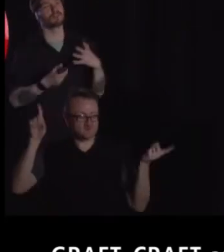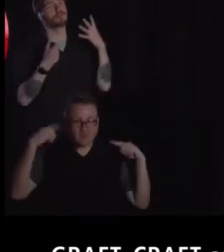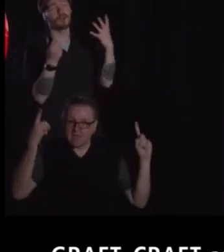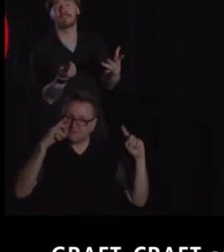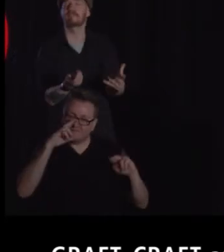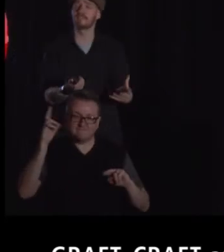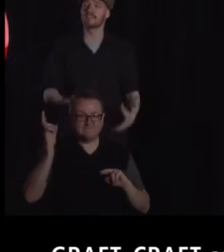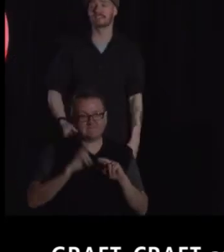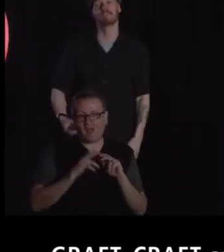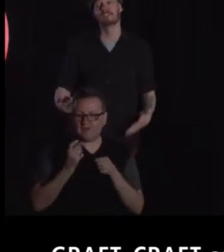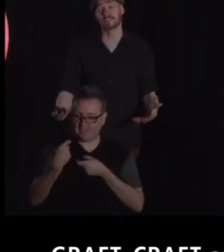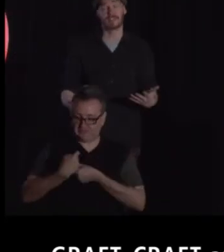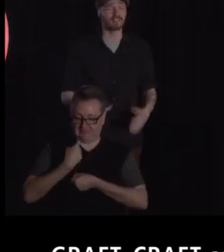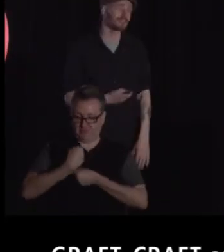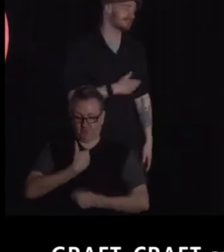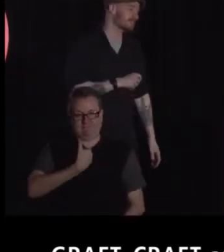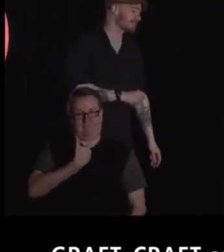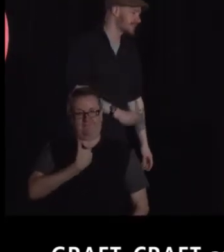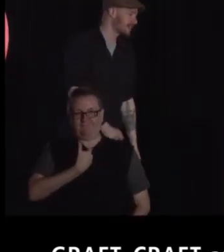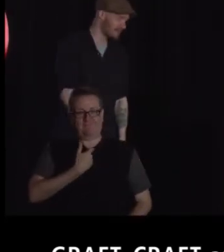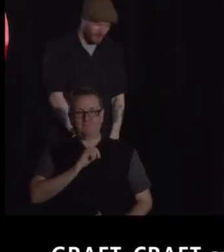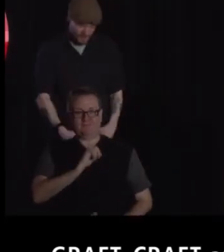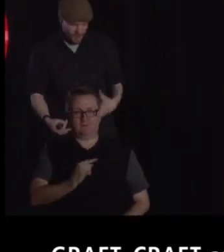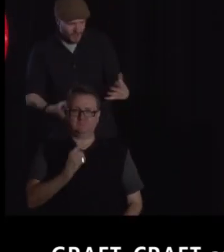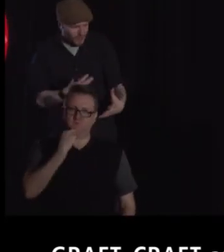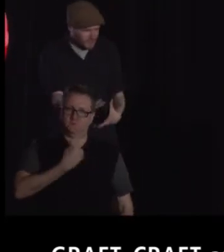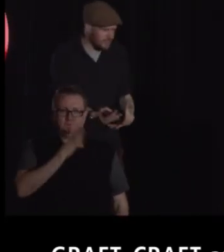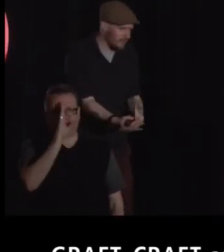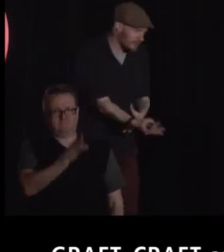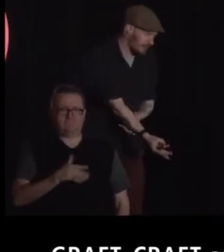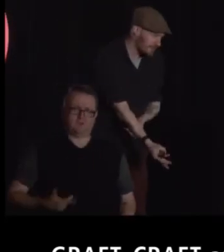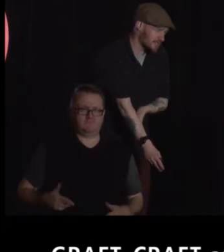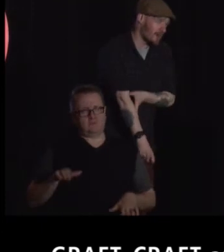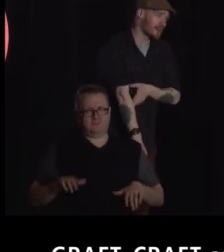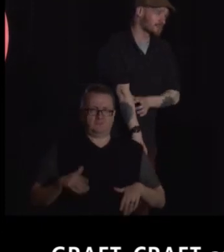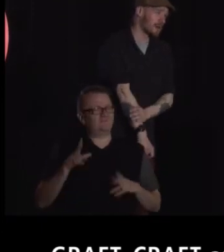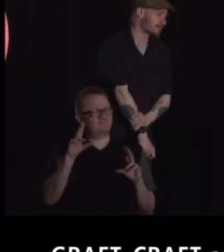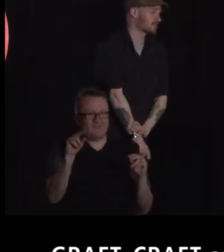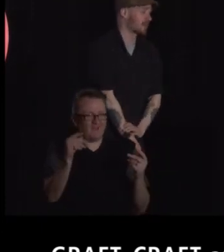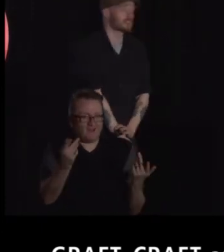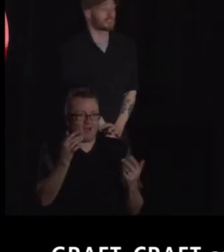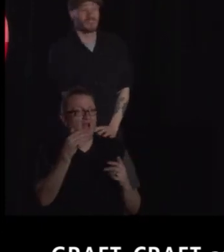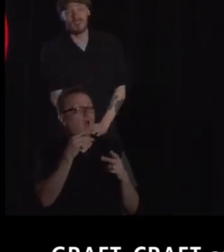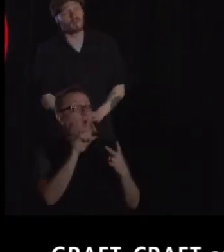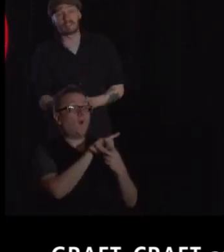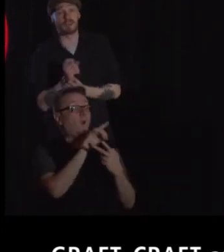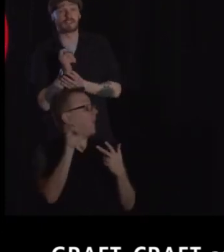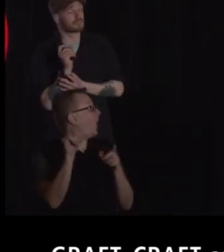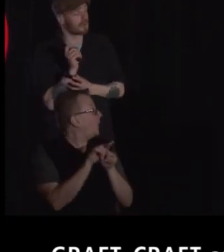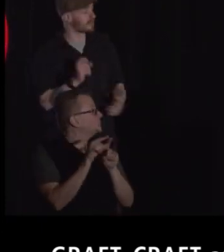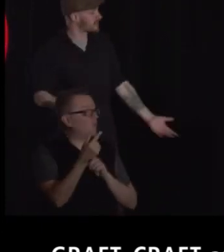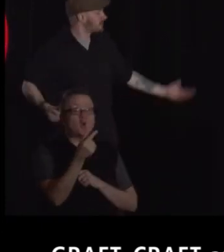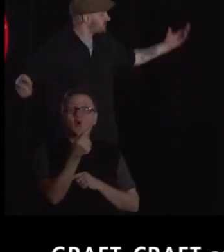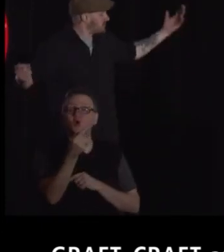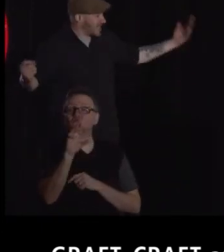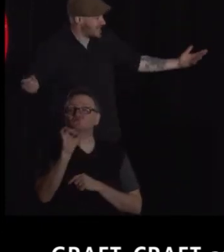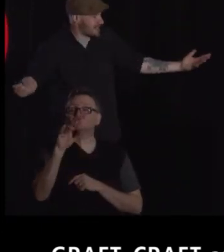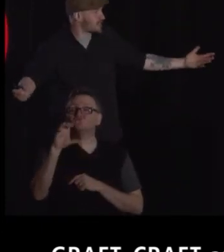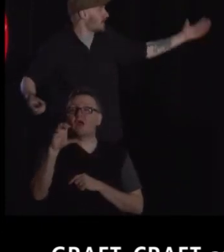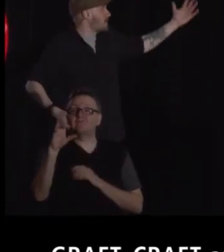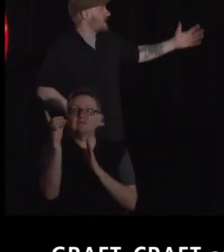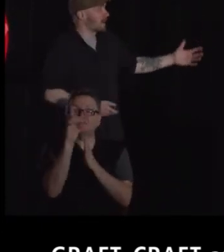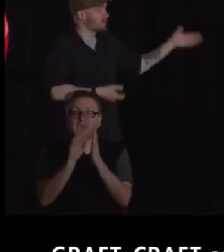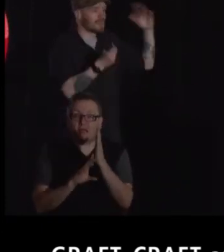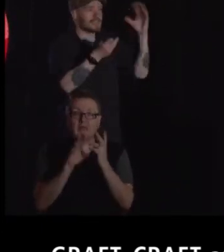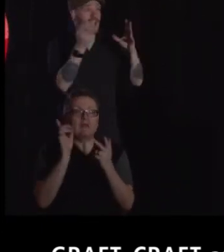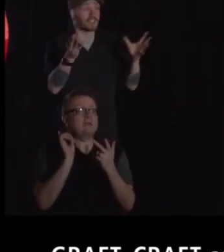silliness, that fun of poking fun at yourself and not taking it too seriously. And I actually do that with graphic design as well. Sometimes I just make graphics for graphics'